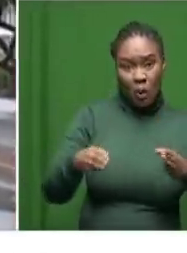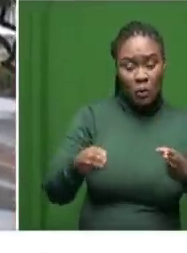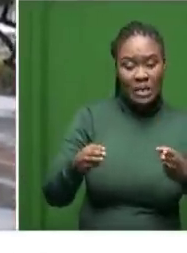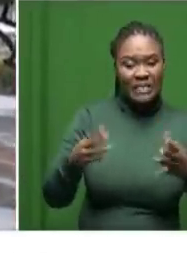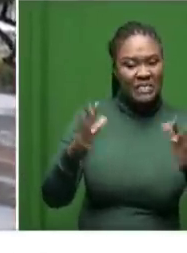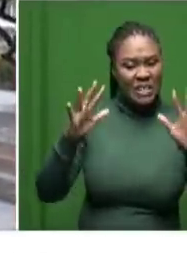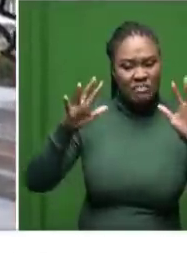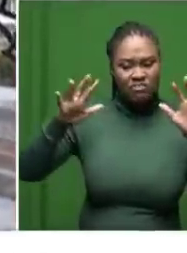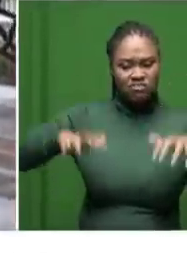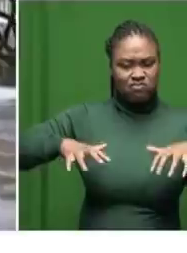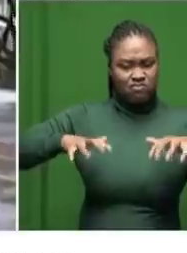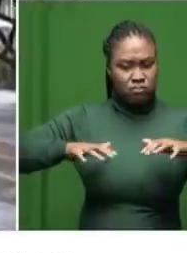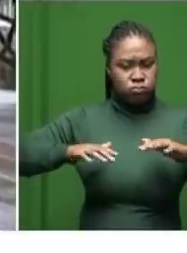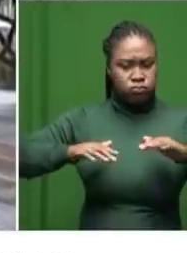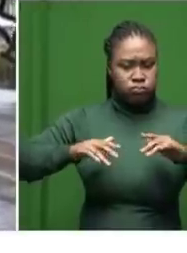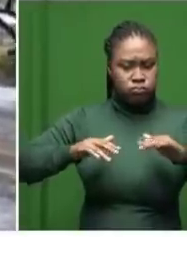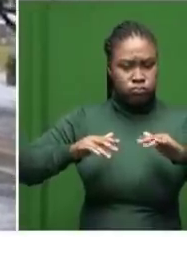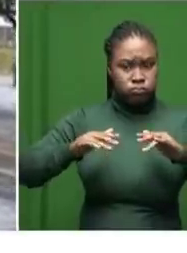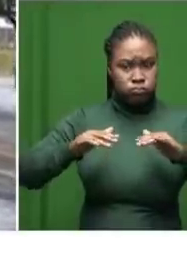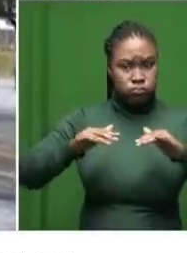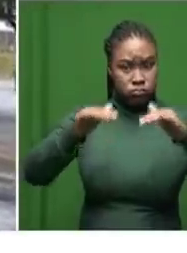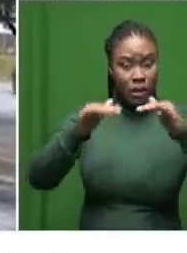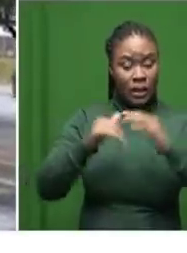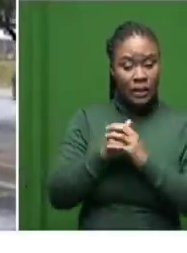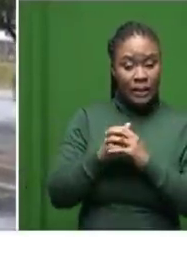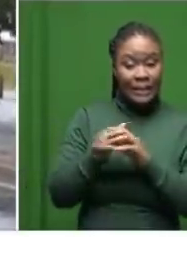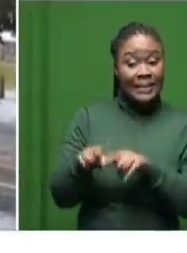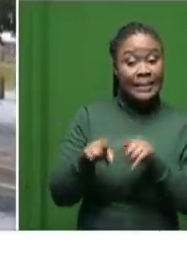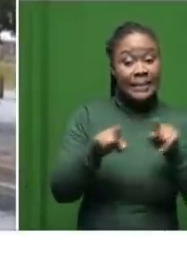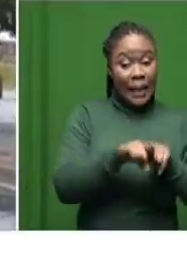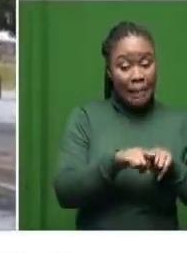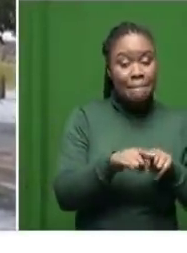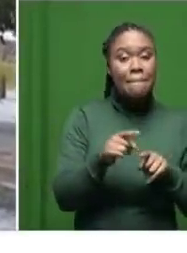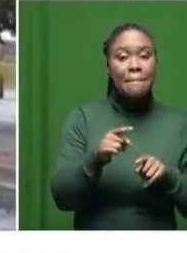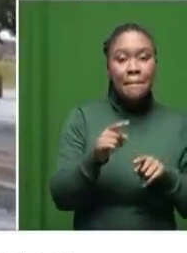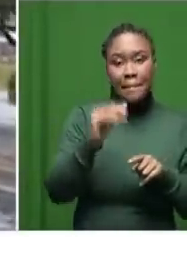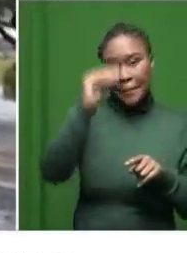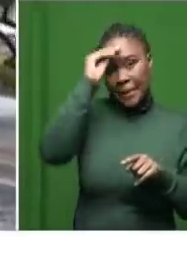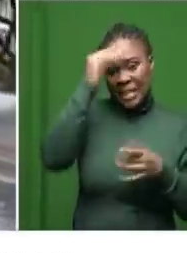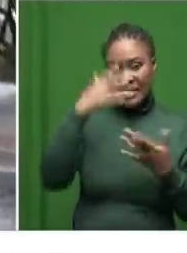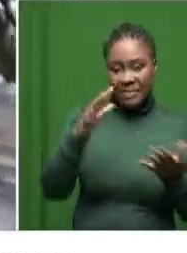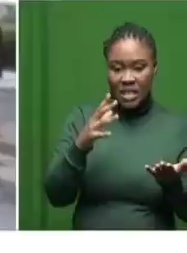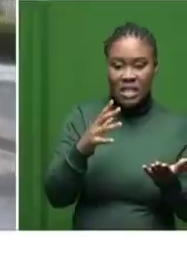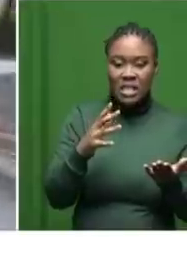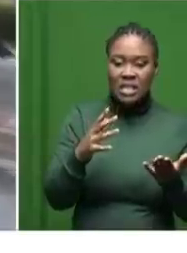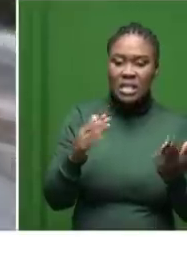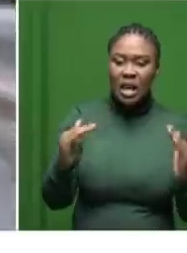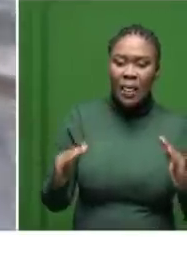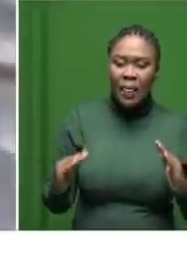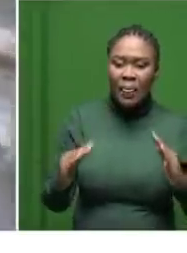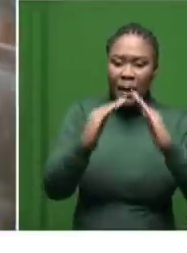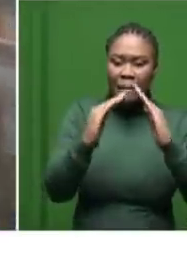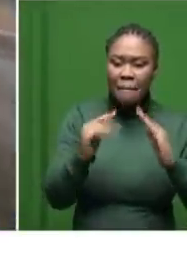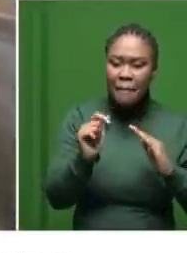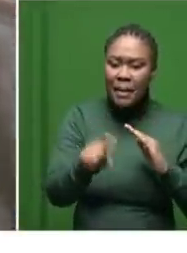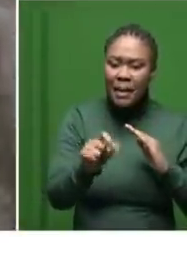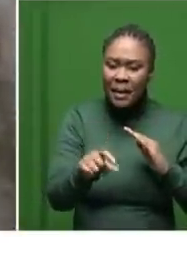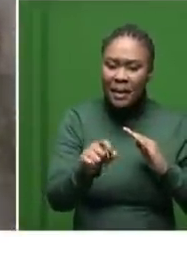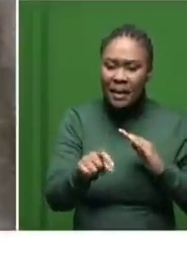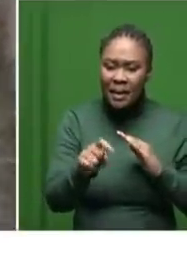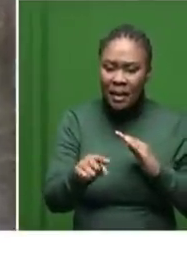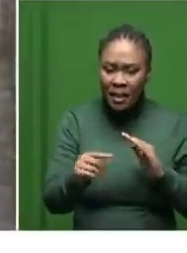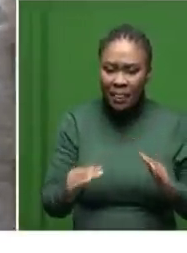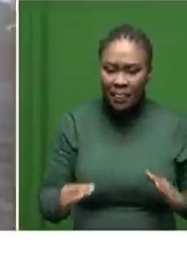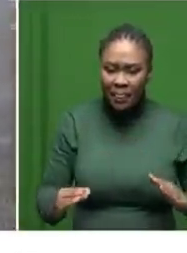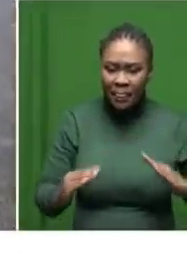the Metro Police, they've started putting cones showing motorists not to drive through this road. I'll just step out of the shot so